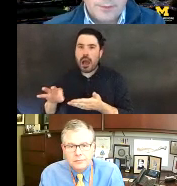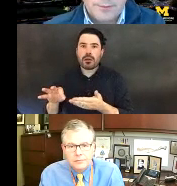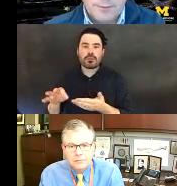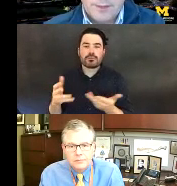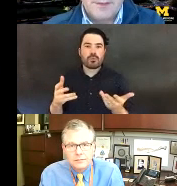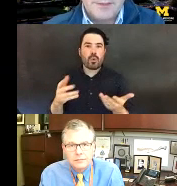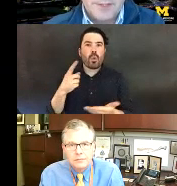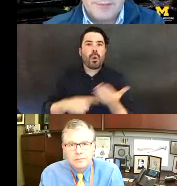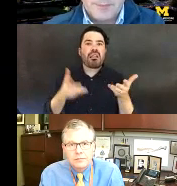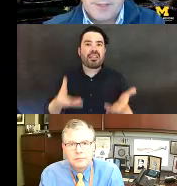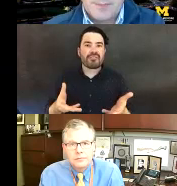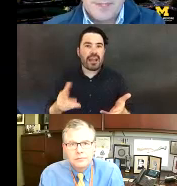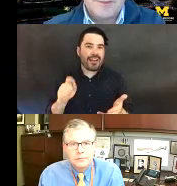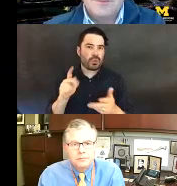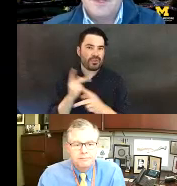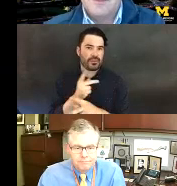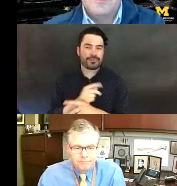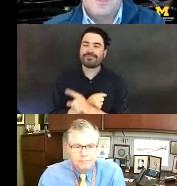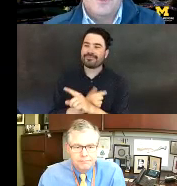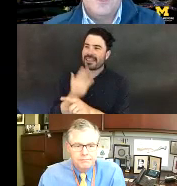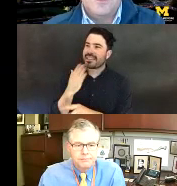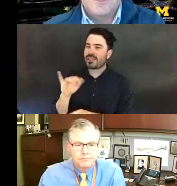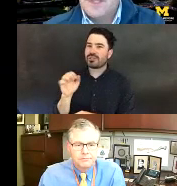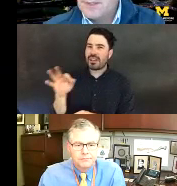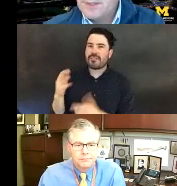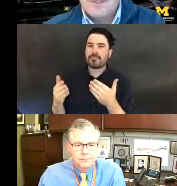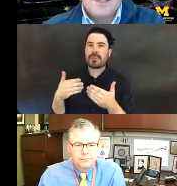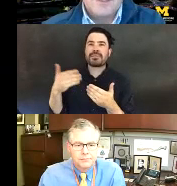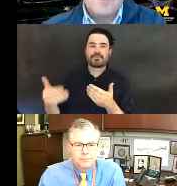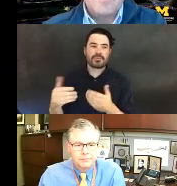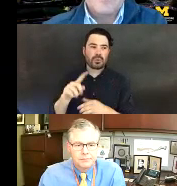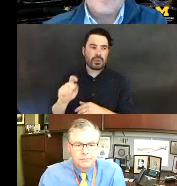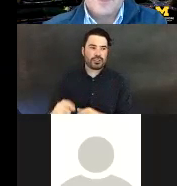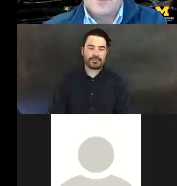Great. Thank you, Jeff. I may come back to you with some other questions.